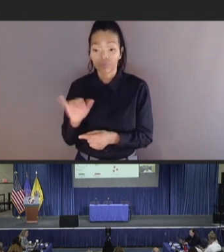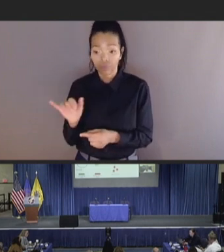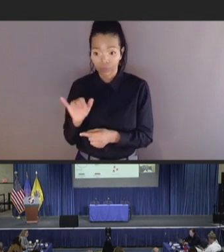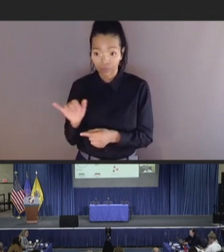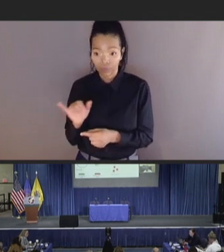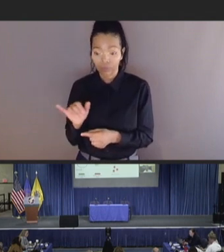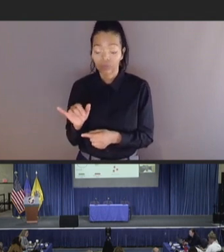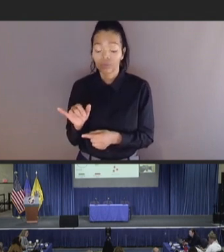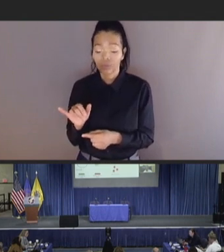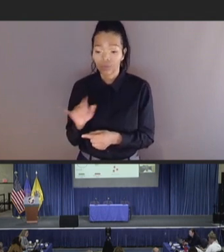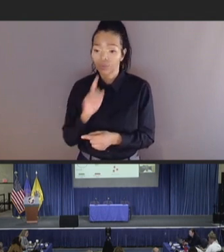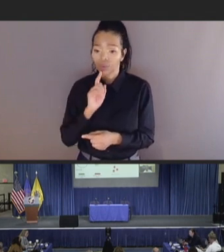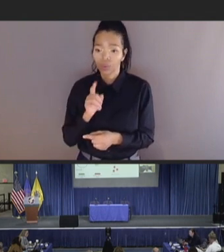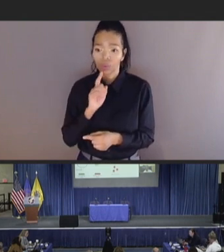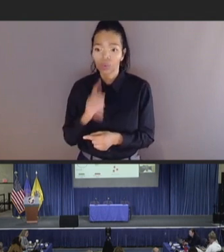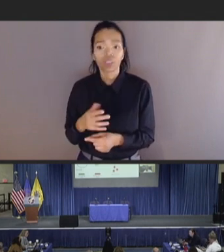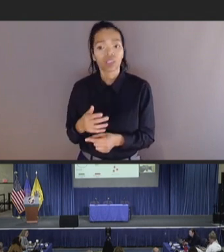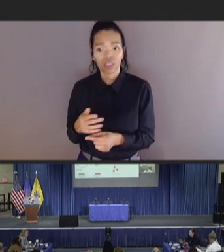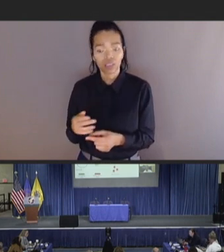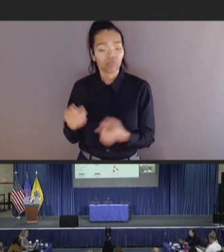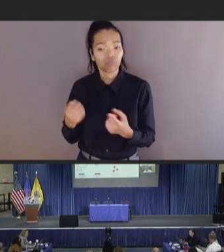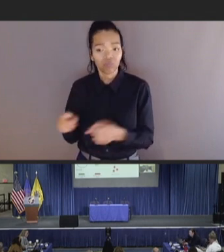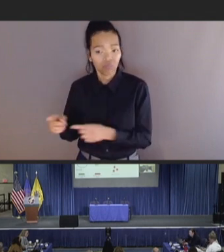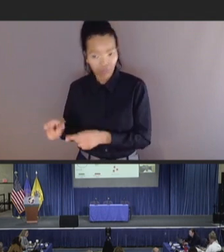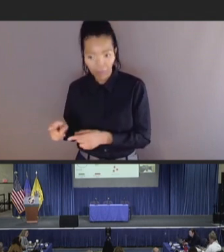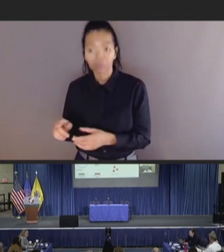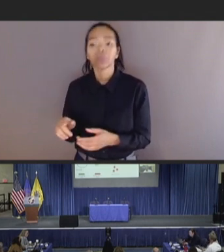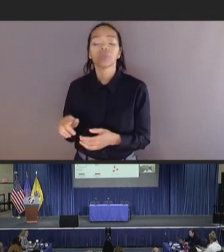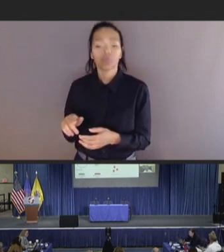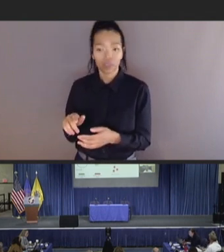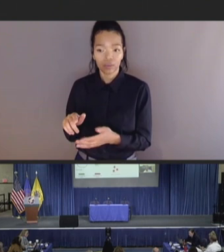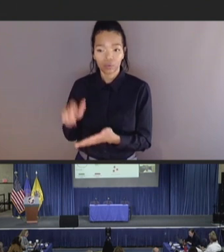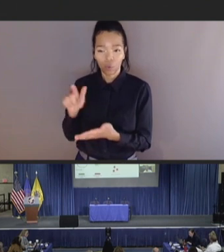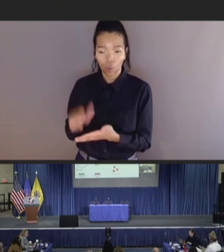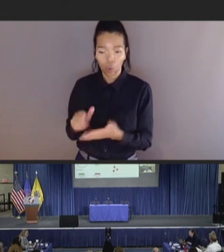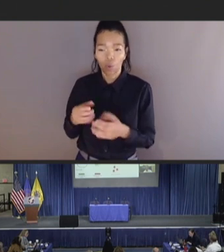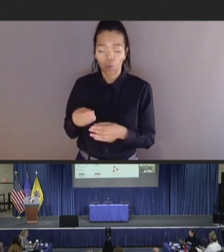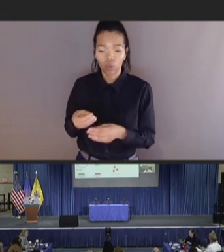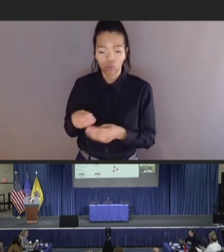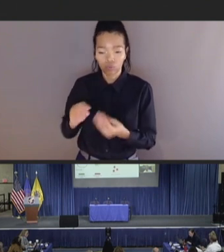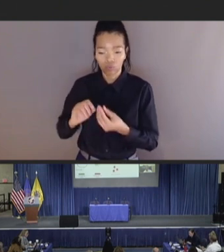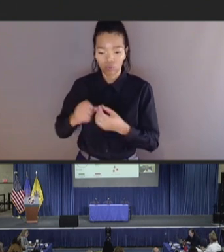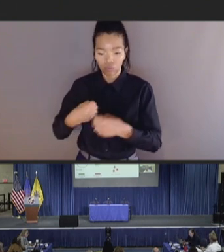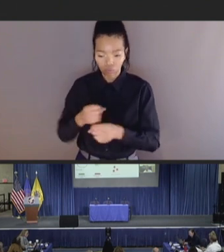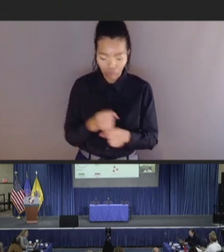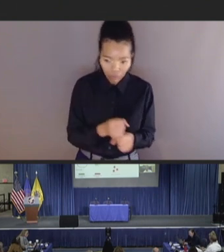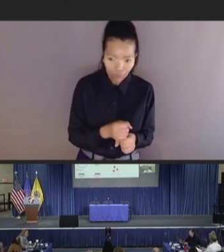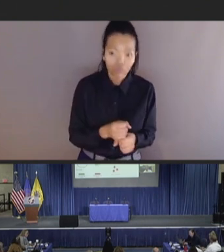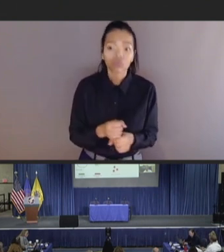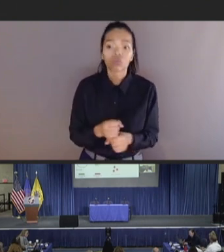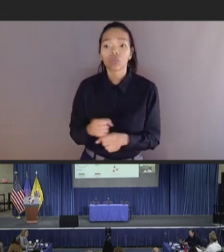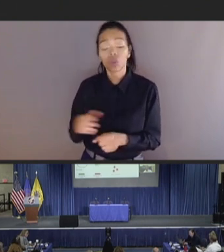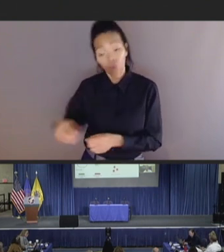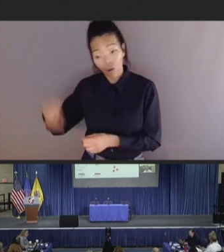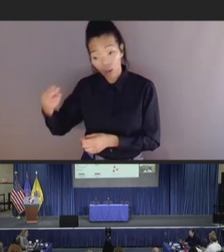that are very low affinity, then they will become very high affinity, and they are going to be able to differentiate into plasma